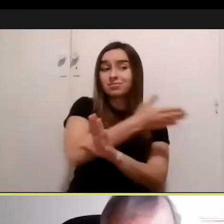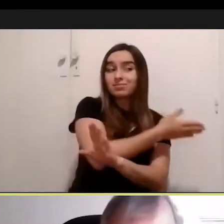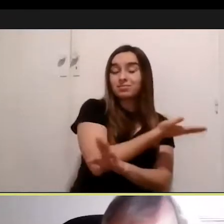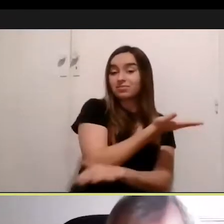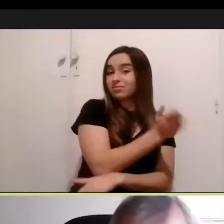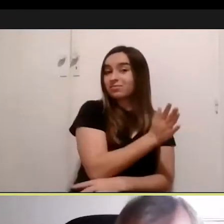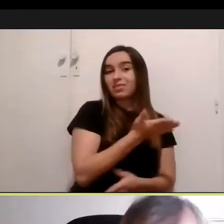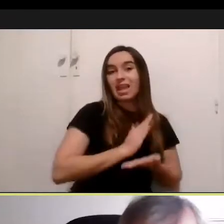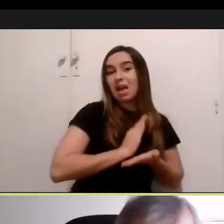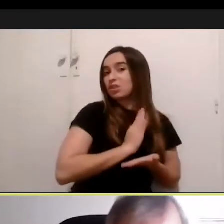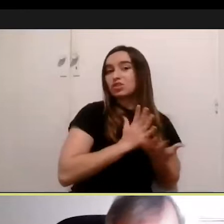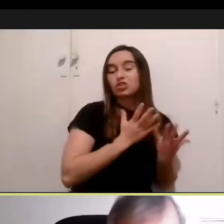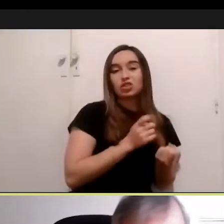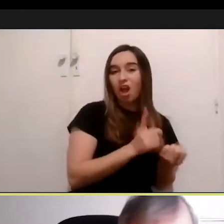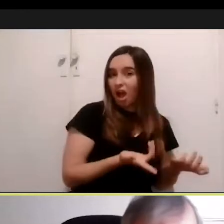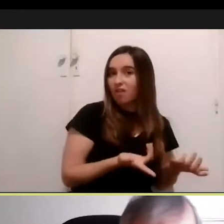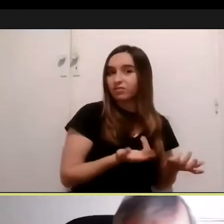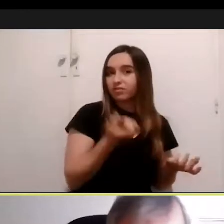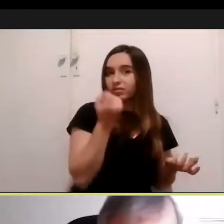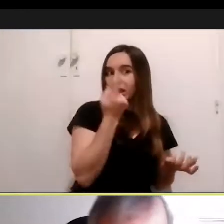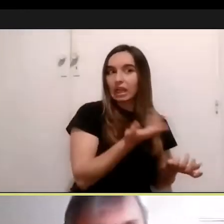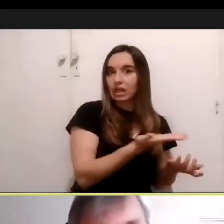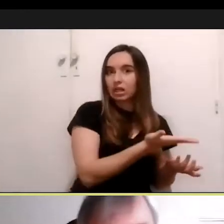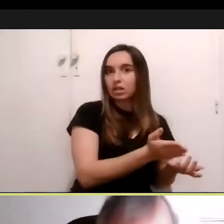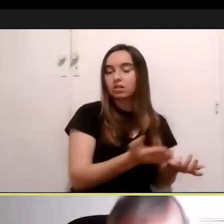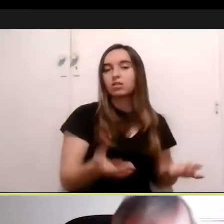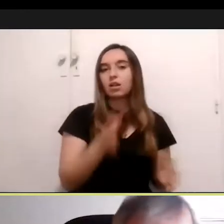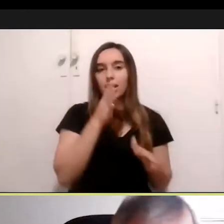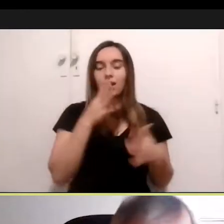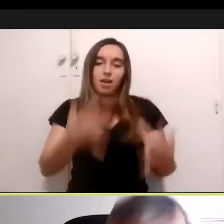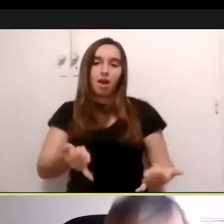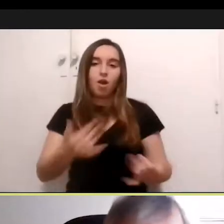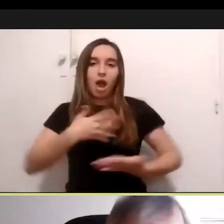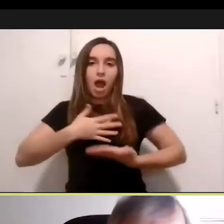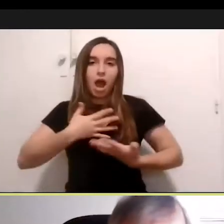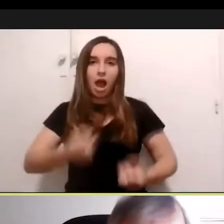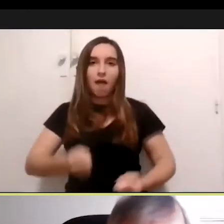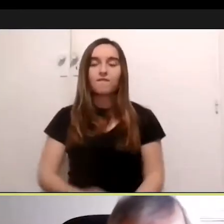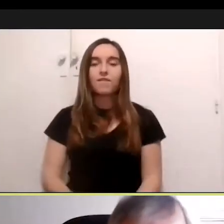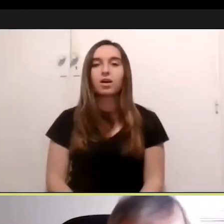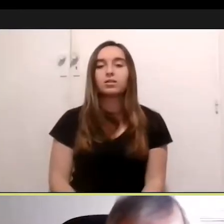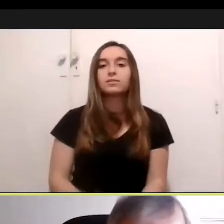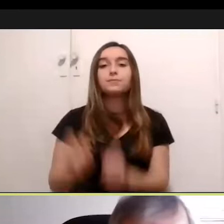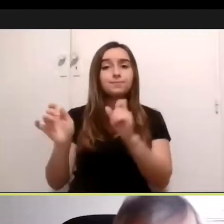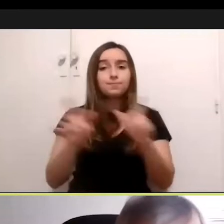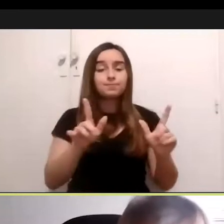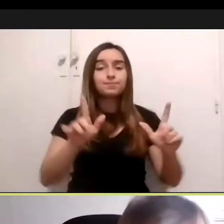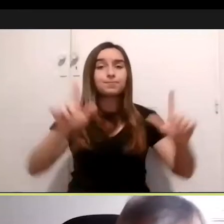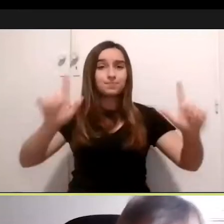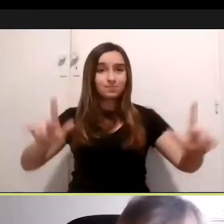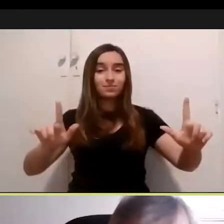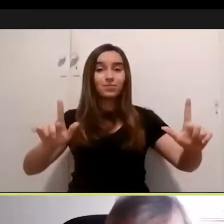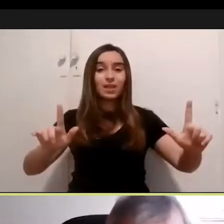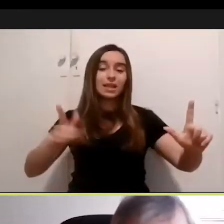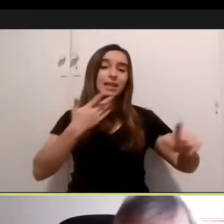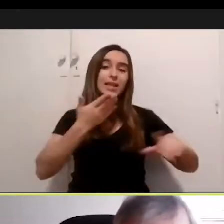For those with sight problems, the next caption or slide shows two examples of the medical model